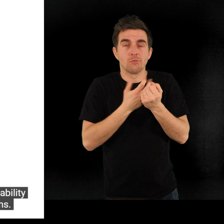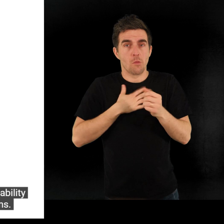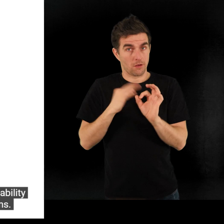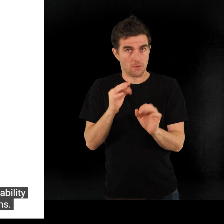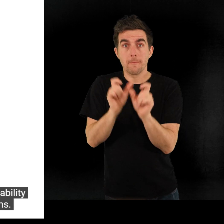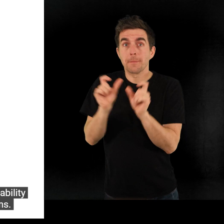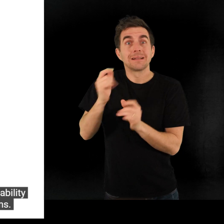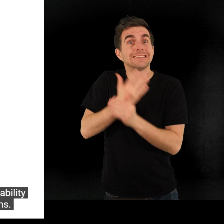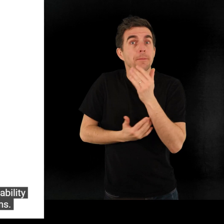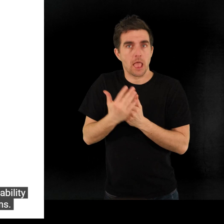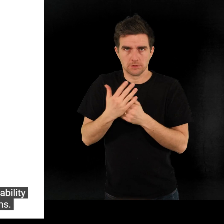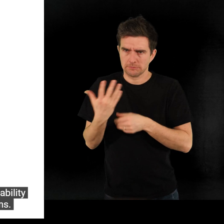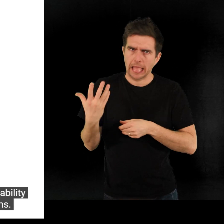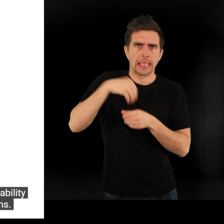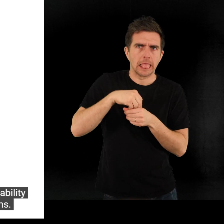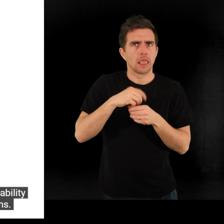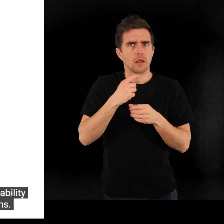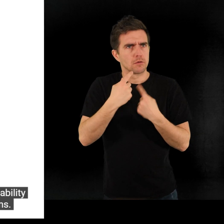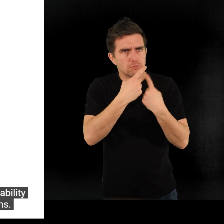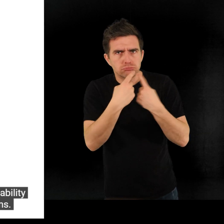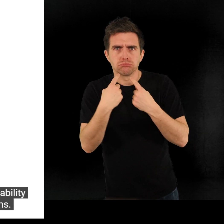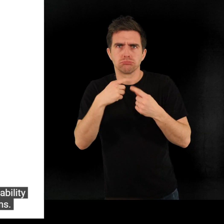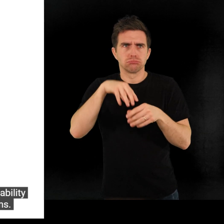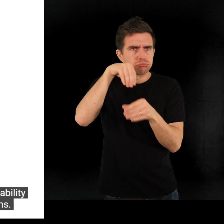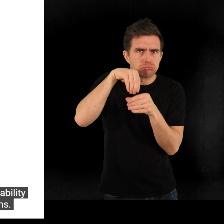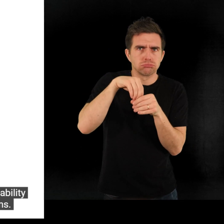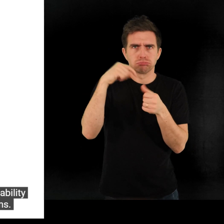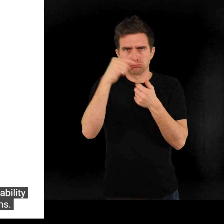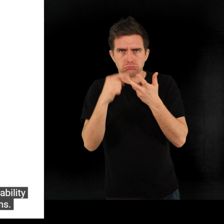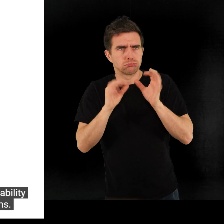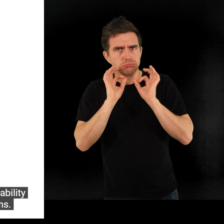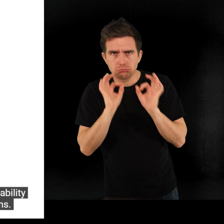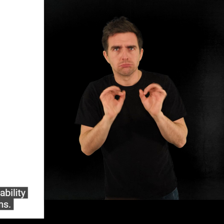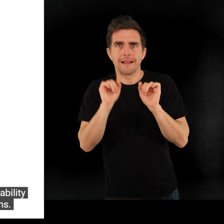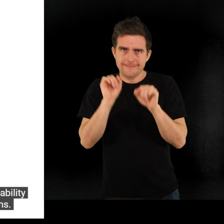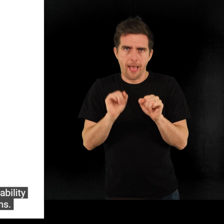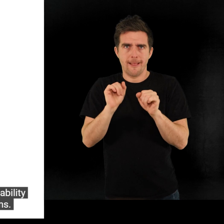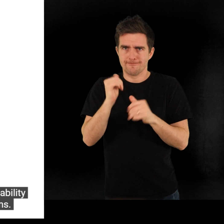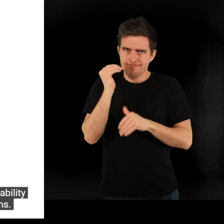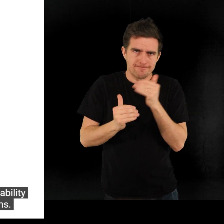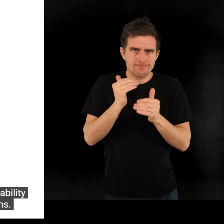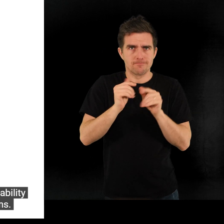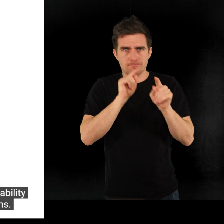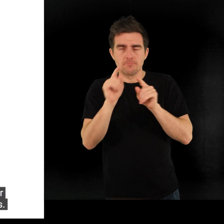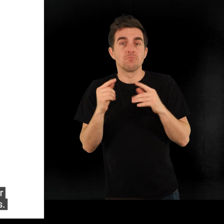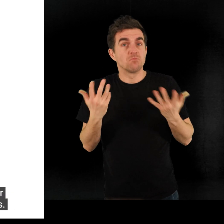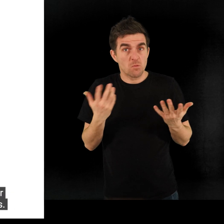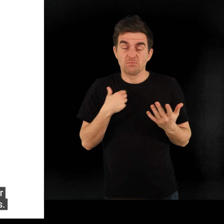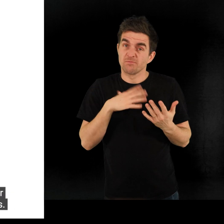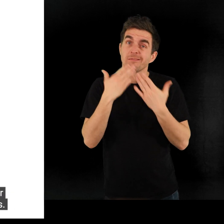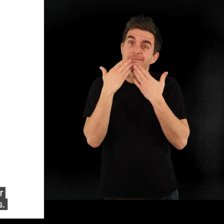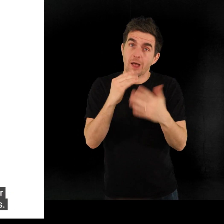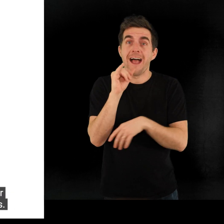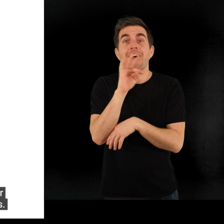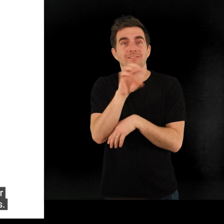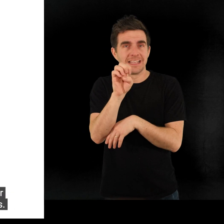support to ensure that persons with disability are included in these particular elections. So we say thank you